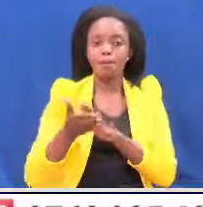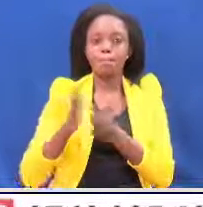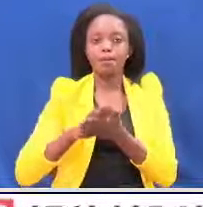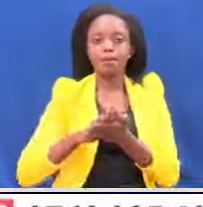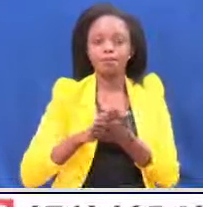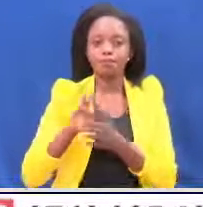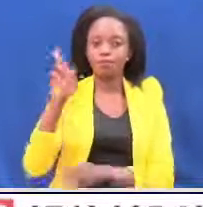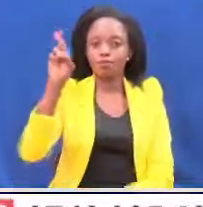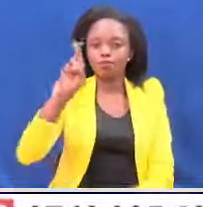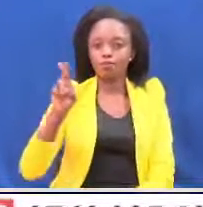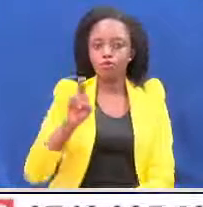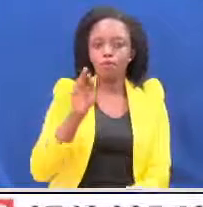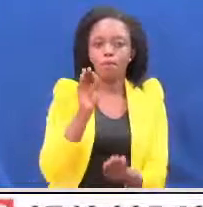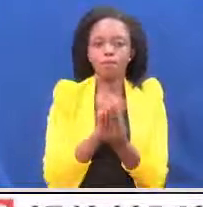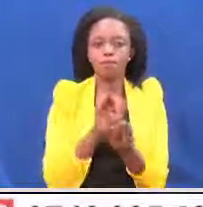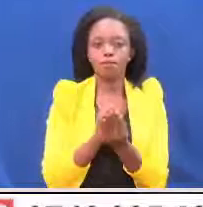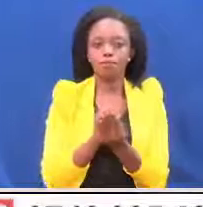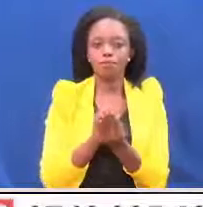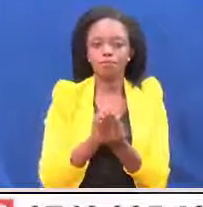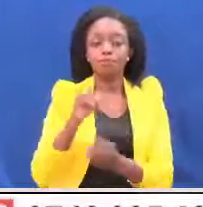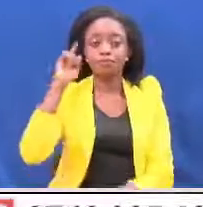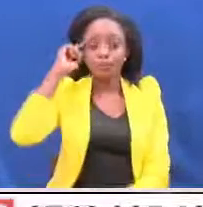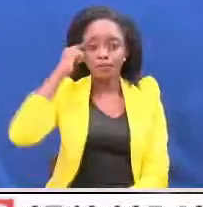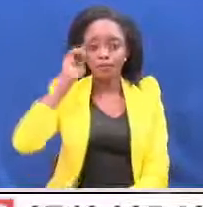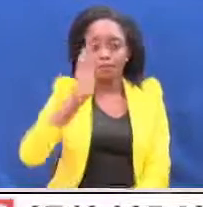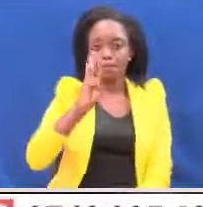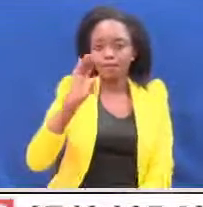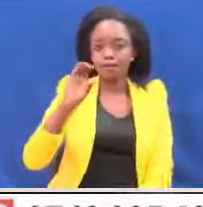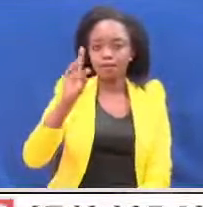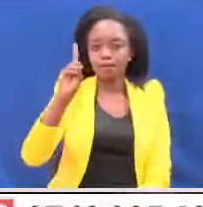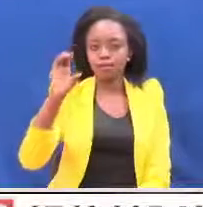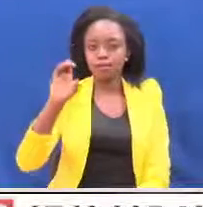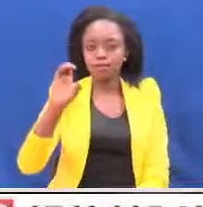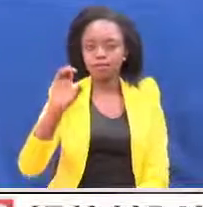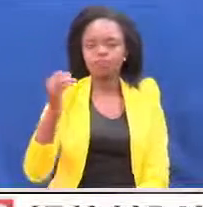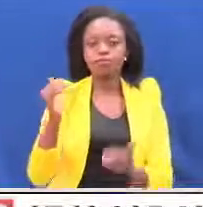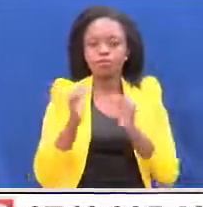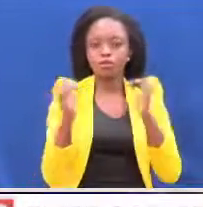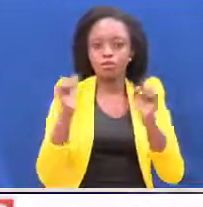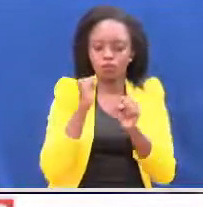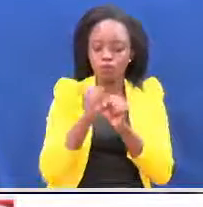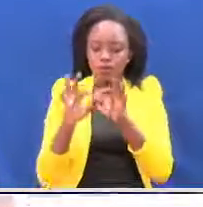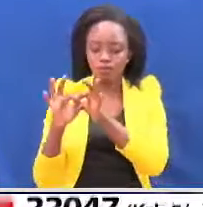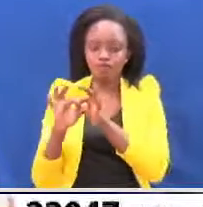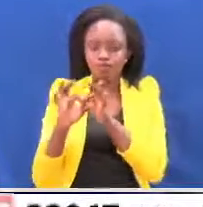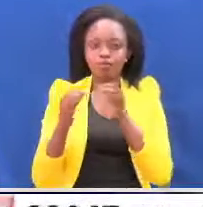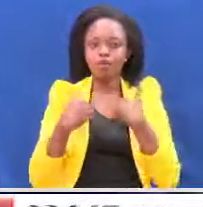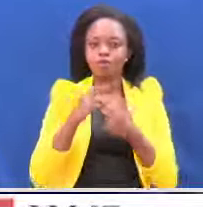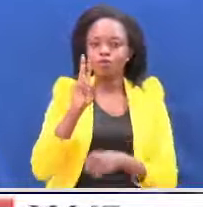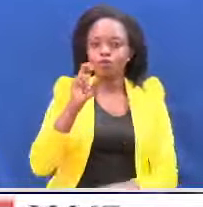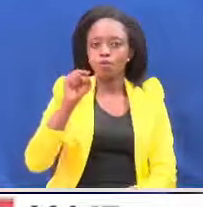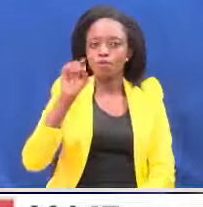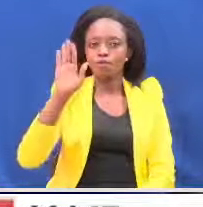regional bank. We think BCDC and Equity combined will be a